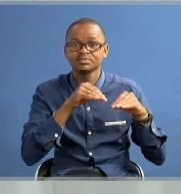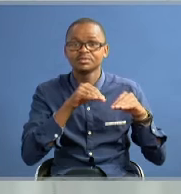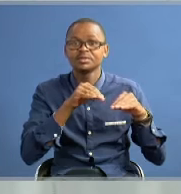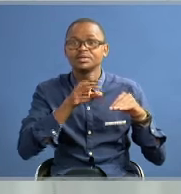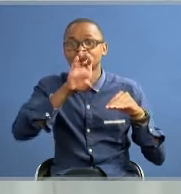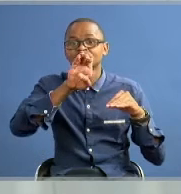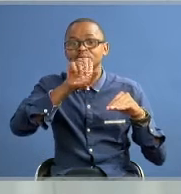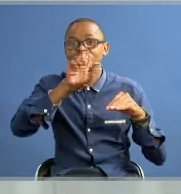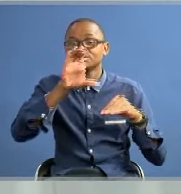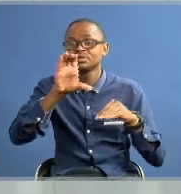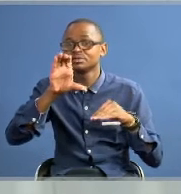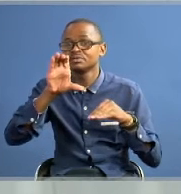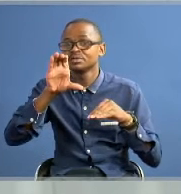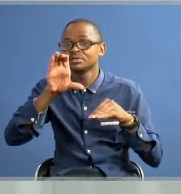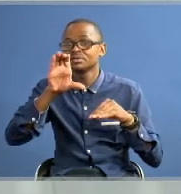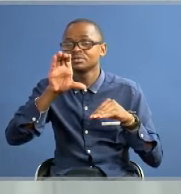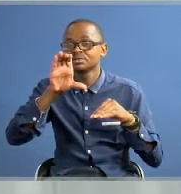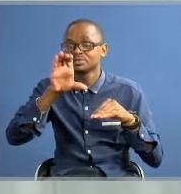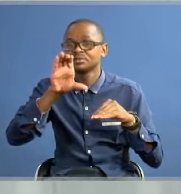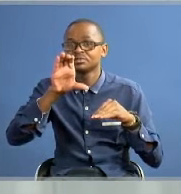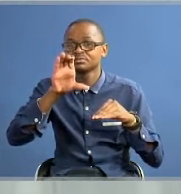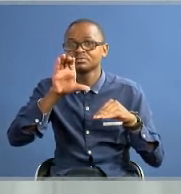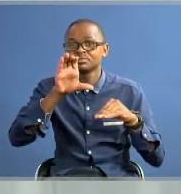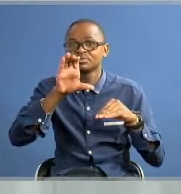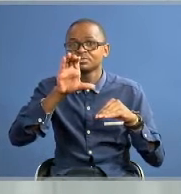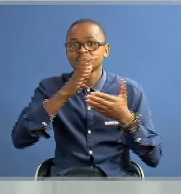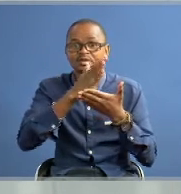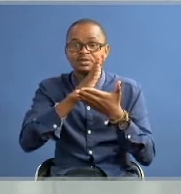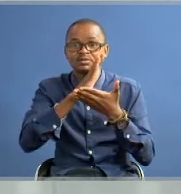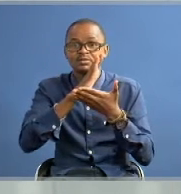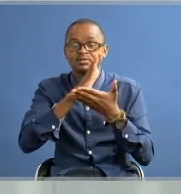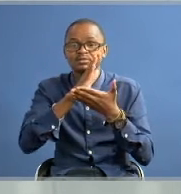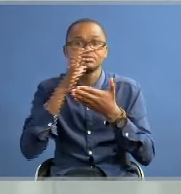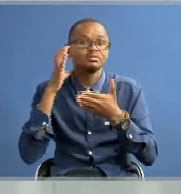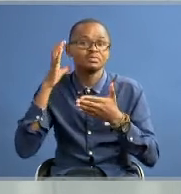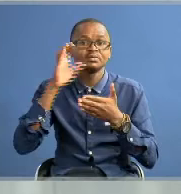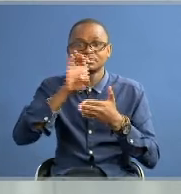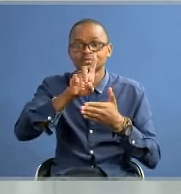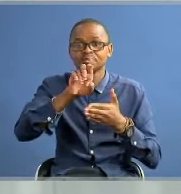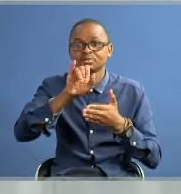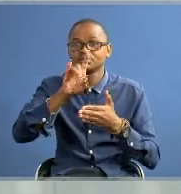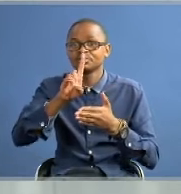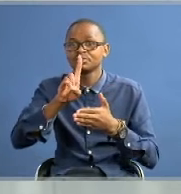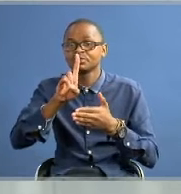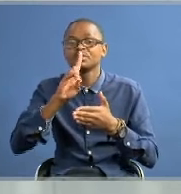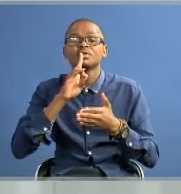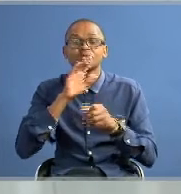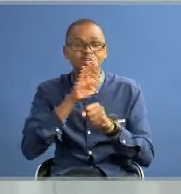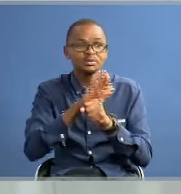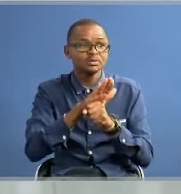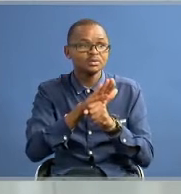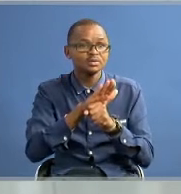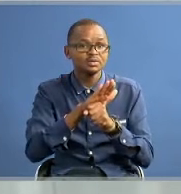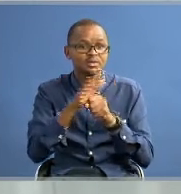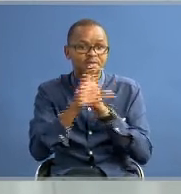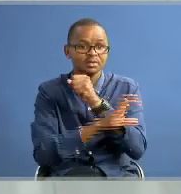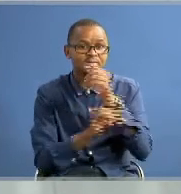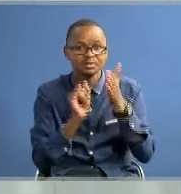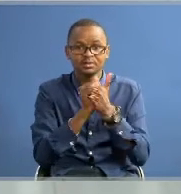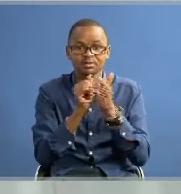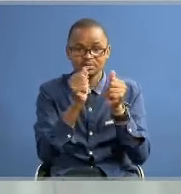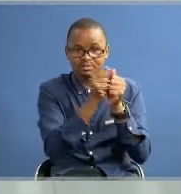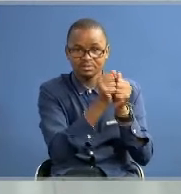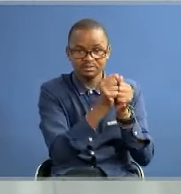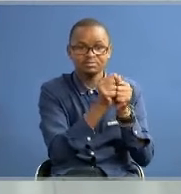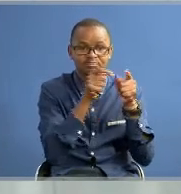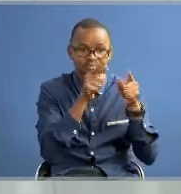The Ethics and Anti-Corruption Commission, EACC, Chairperson Eliud Wabukala has assured the country that with